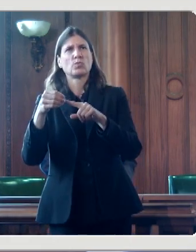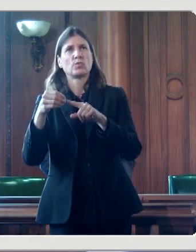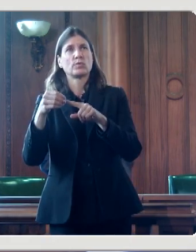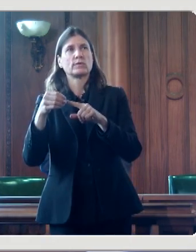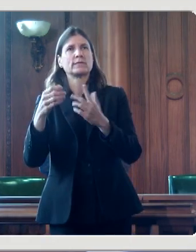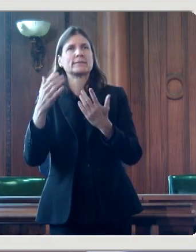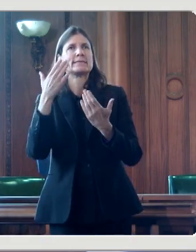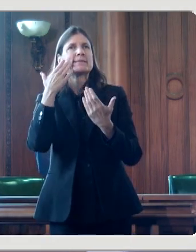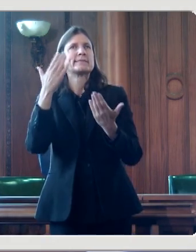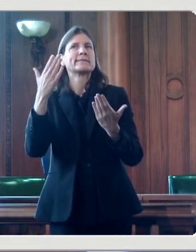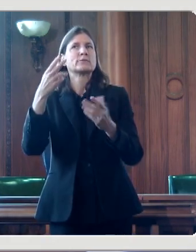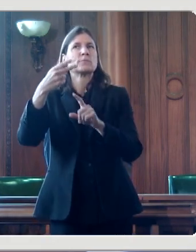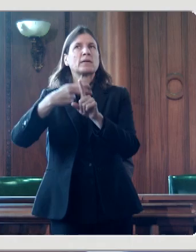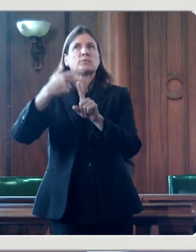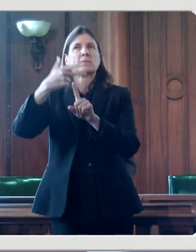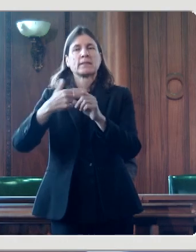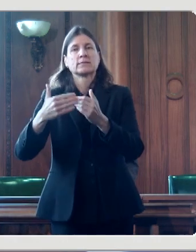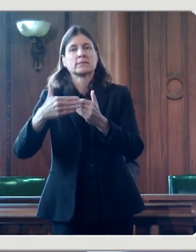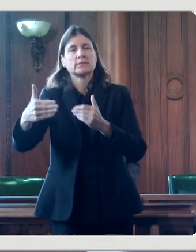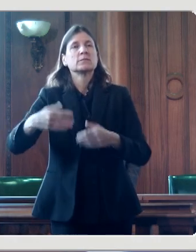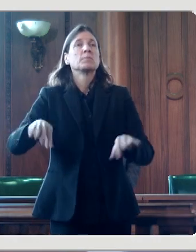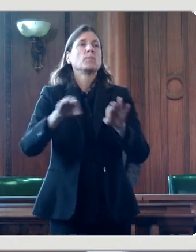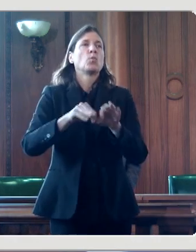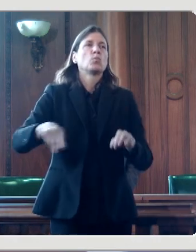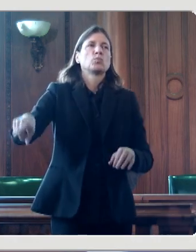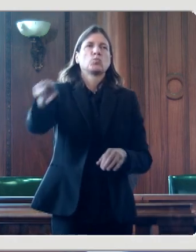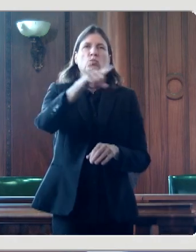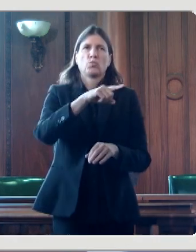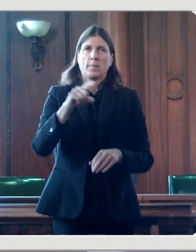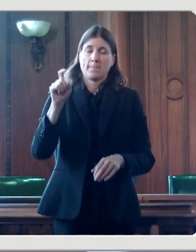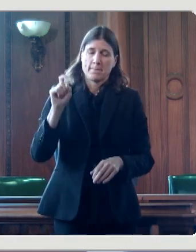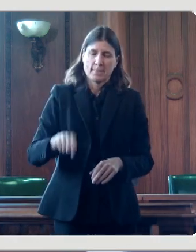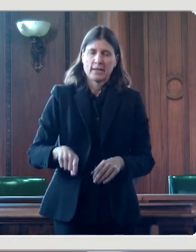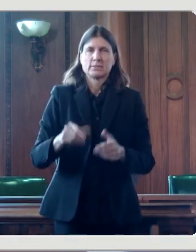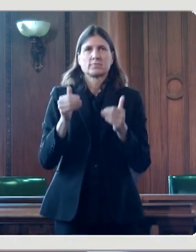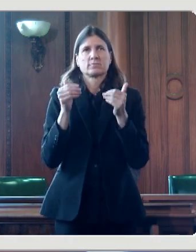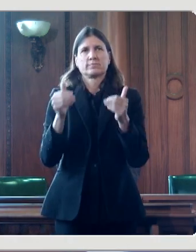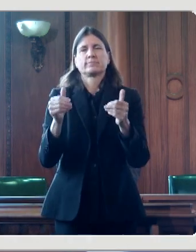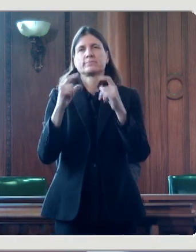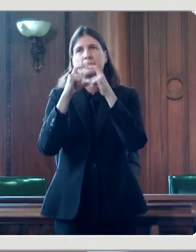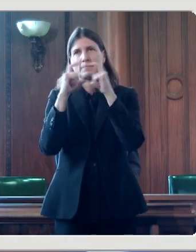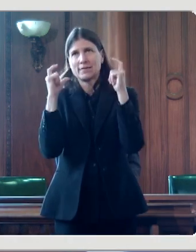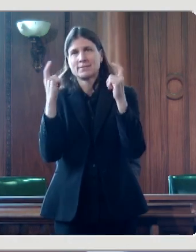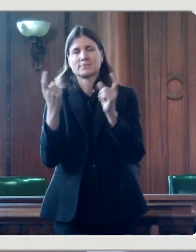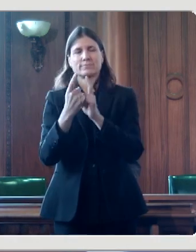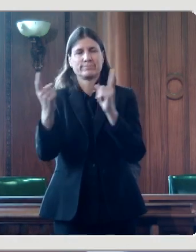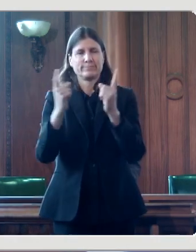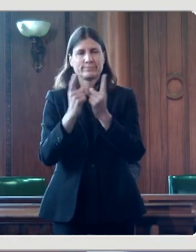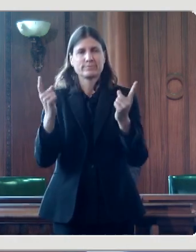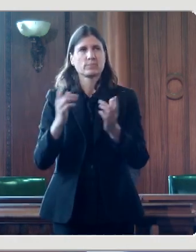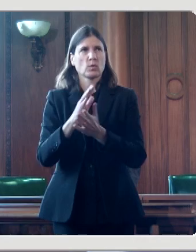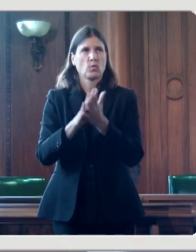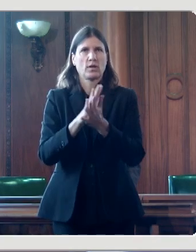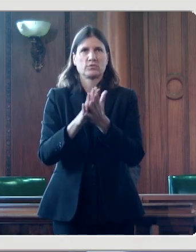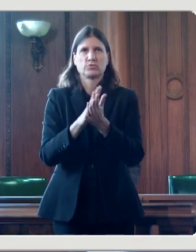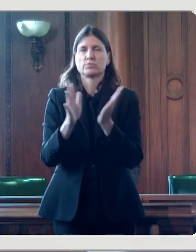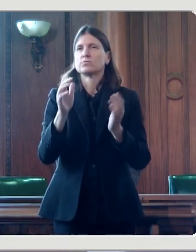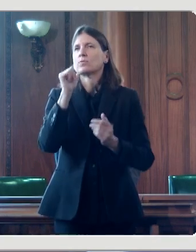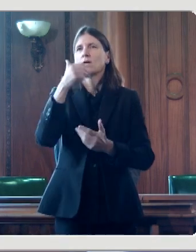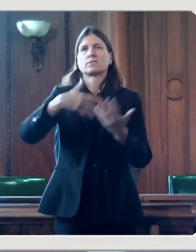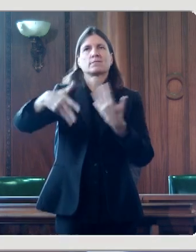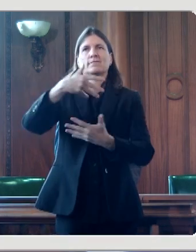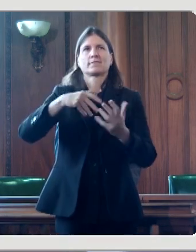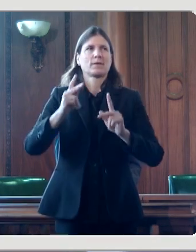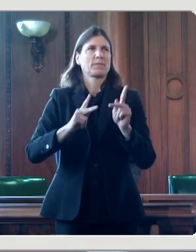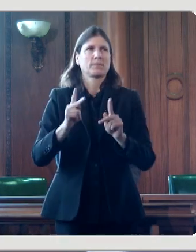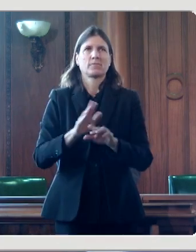precautions of consistent masking, hand washing, social distancing, avoiding crowds, and don't put yourself or